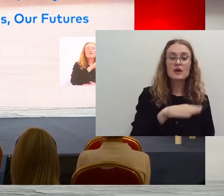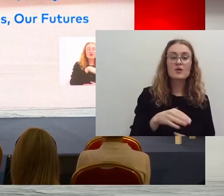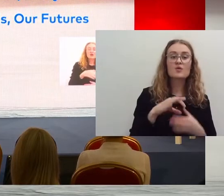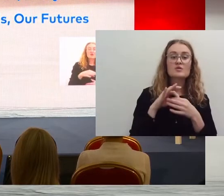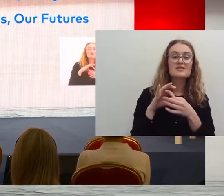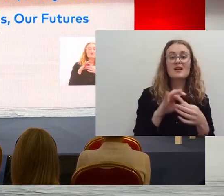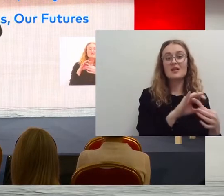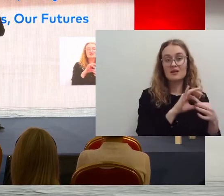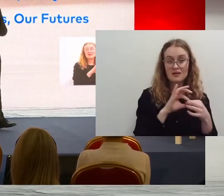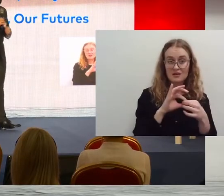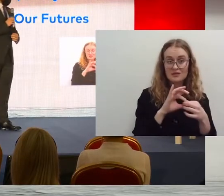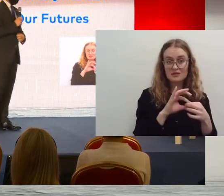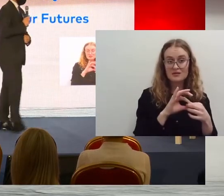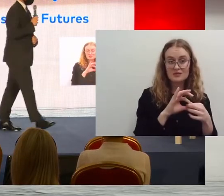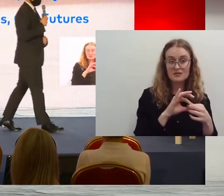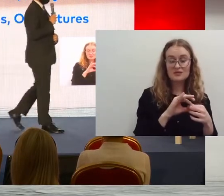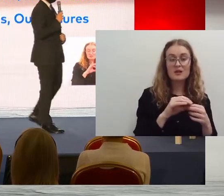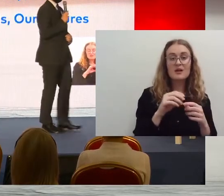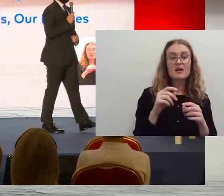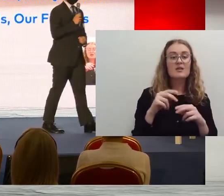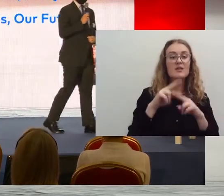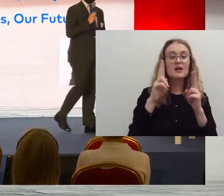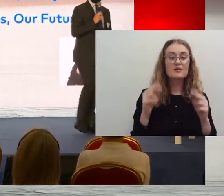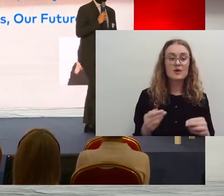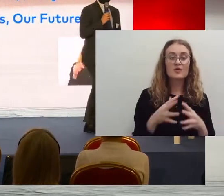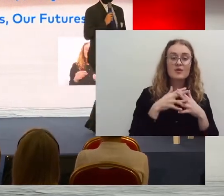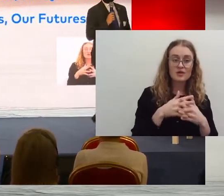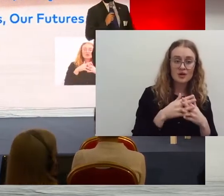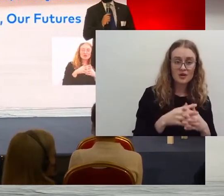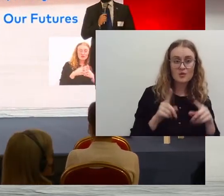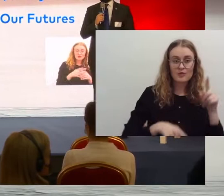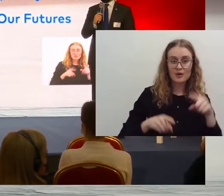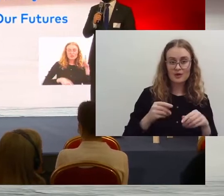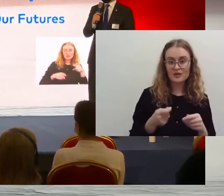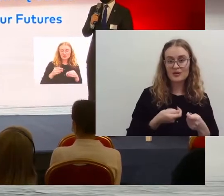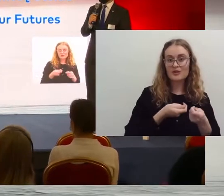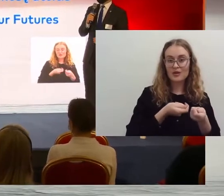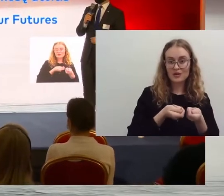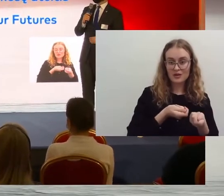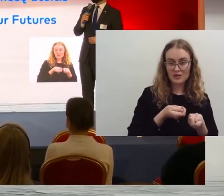You can take your seats. And also, we have three participants joining us